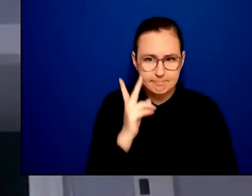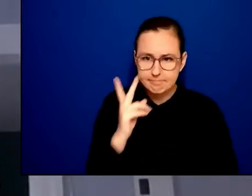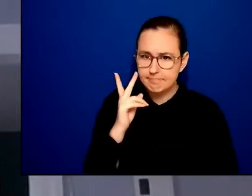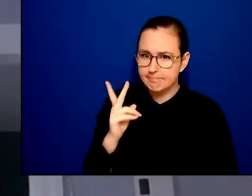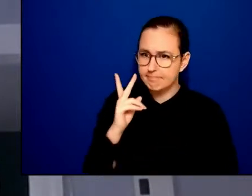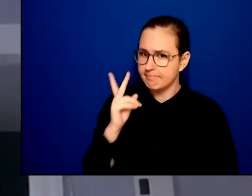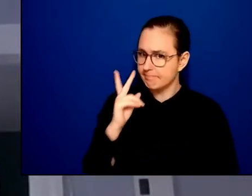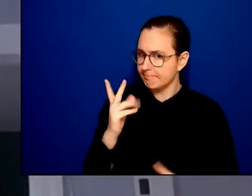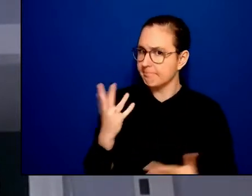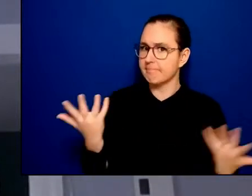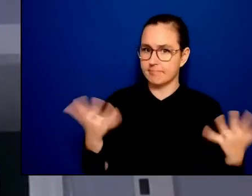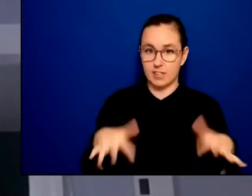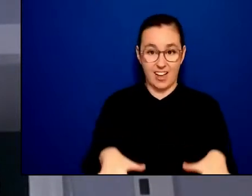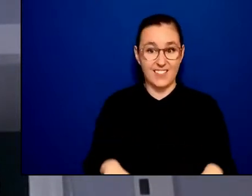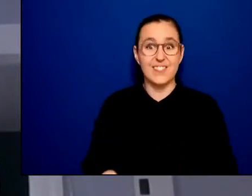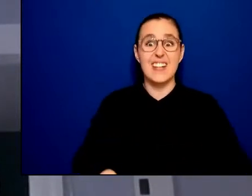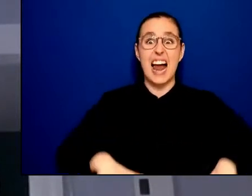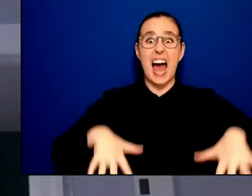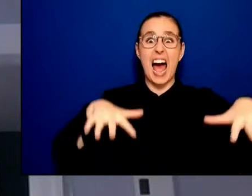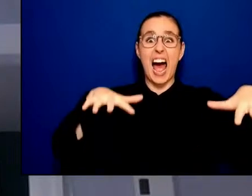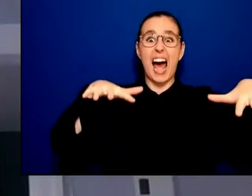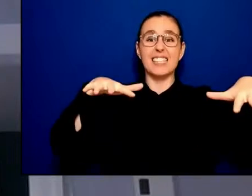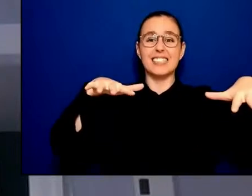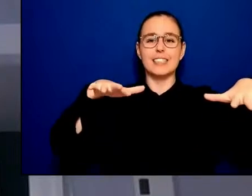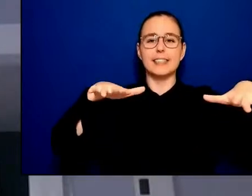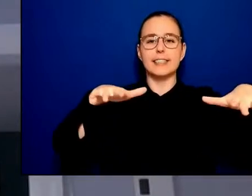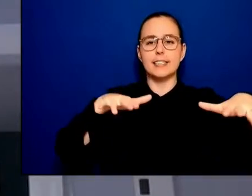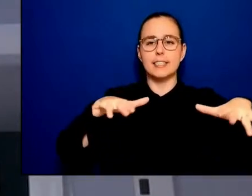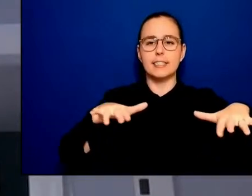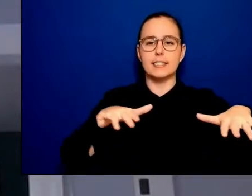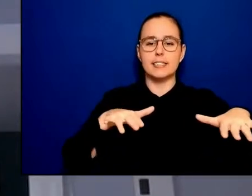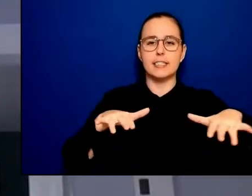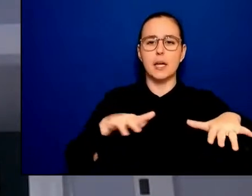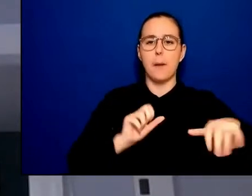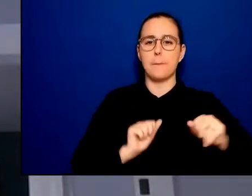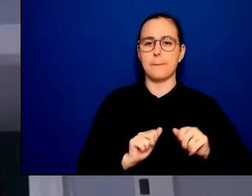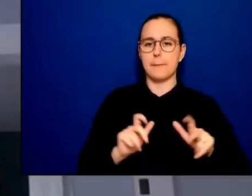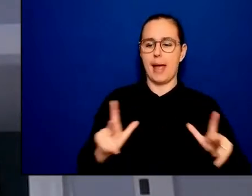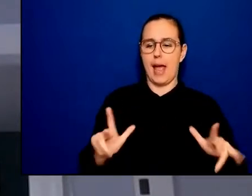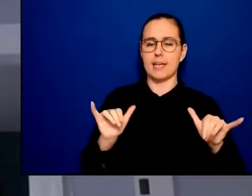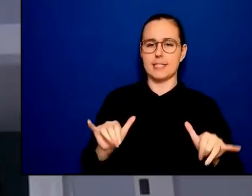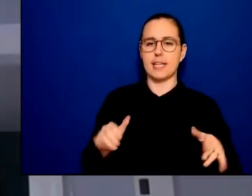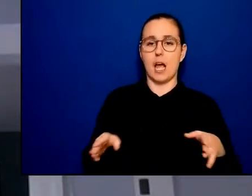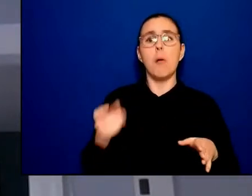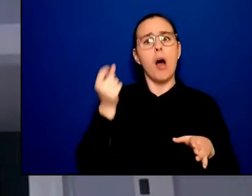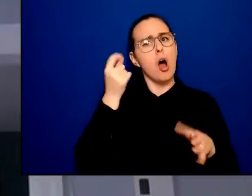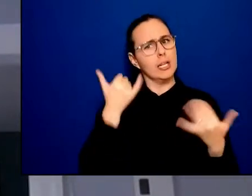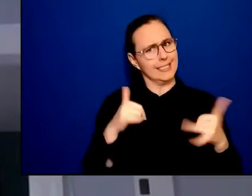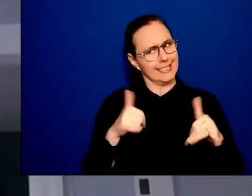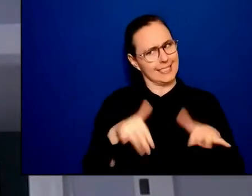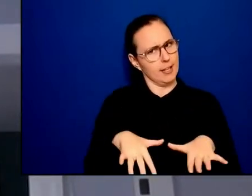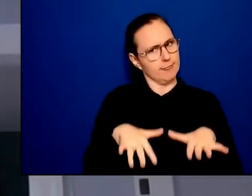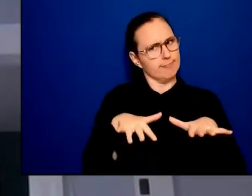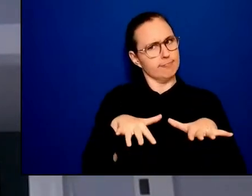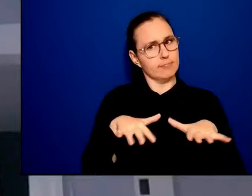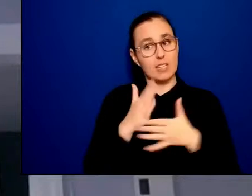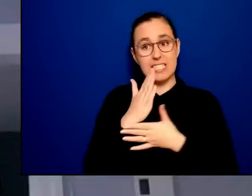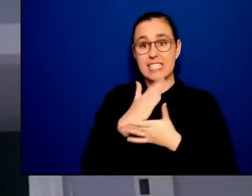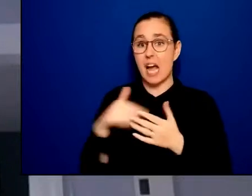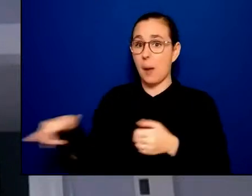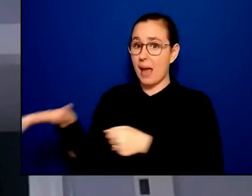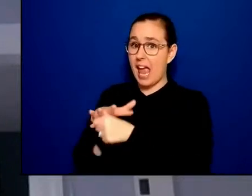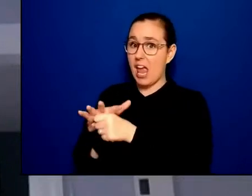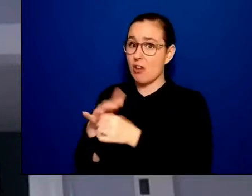areas, but high flows do remain and flood flows through a number of areas. We still have flood warnings in effect up through